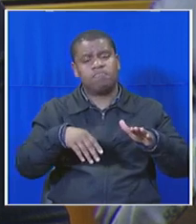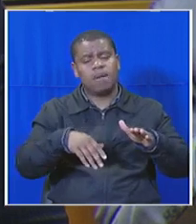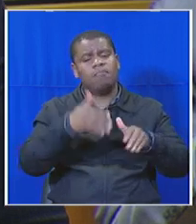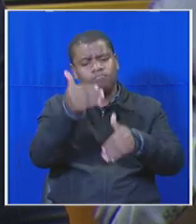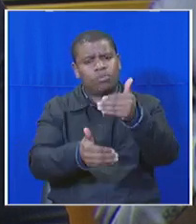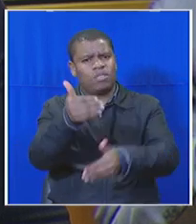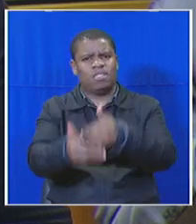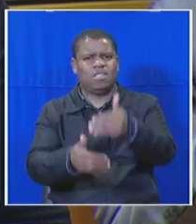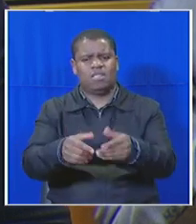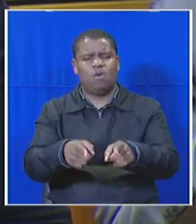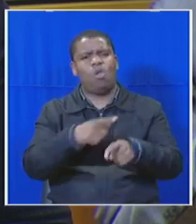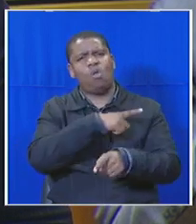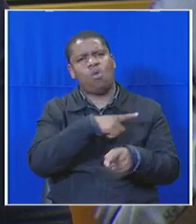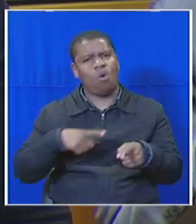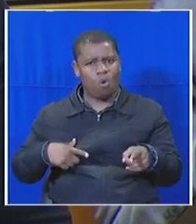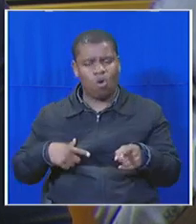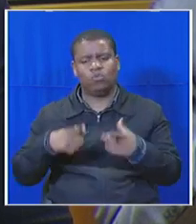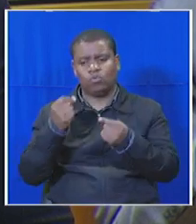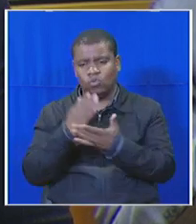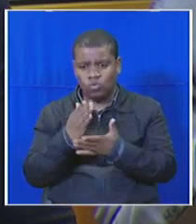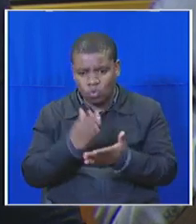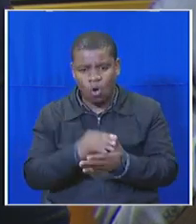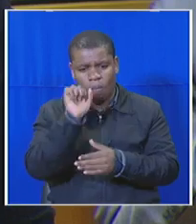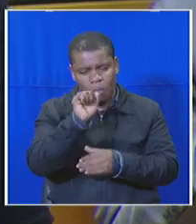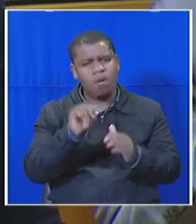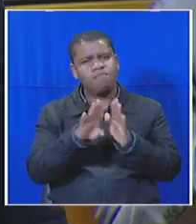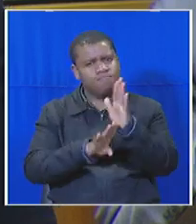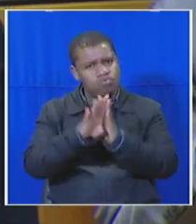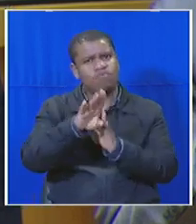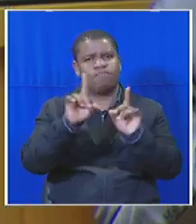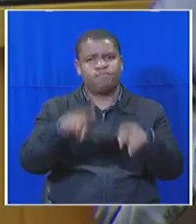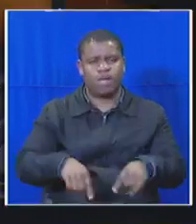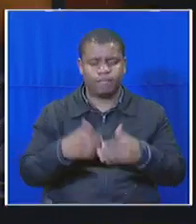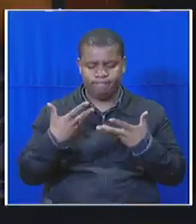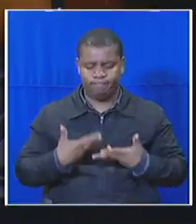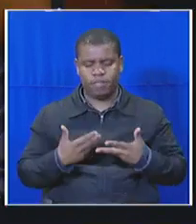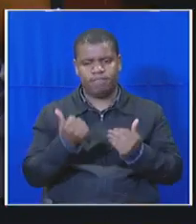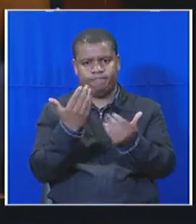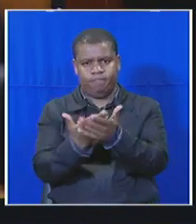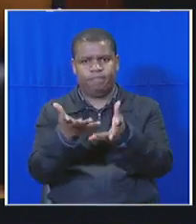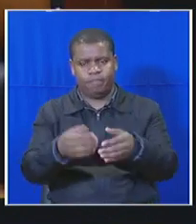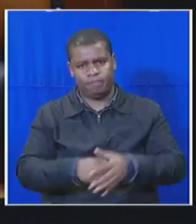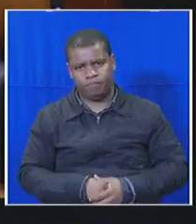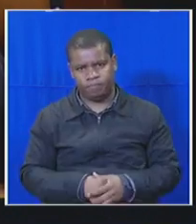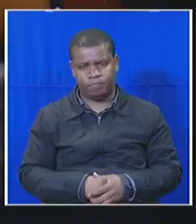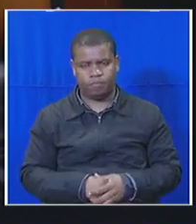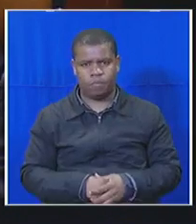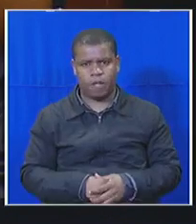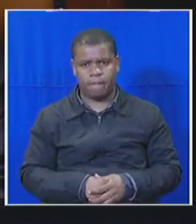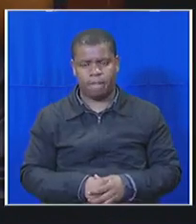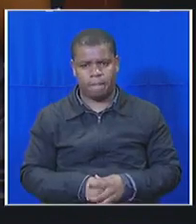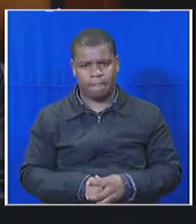to compel the state to improve and align its processes in this regard. I so move. Yes, Honorable Member, the